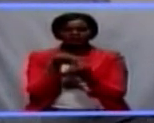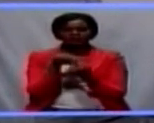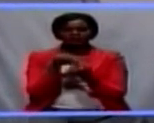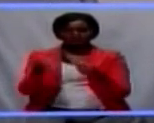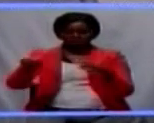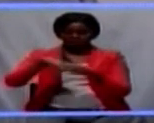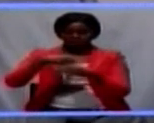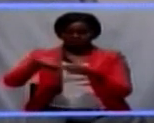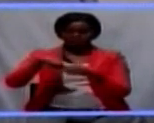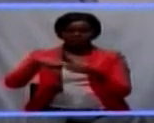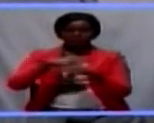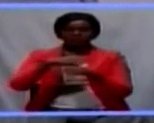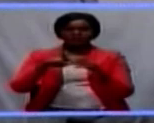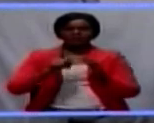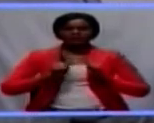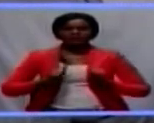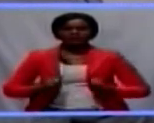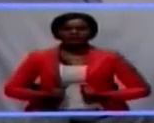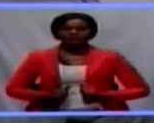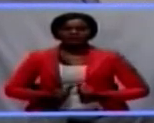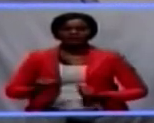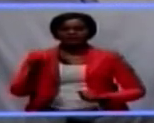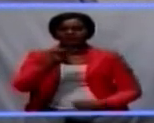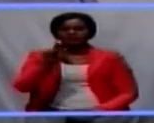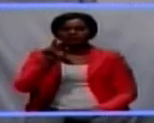address. It's